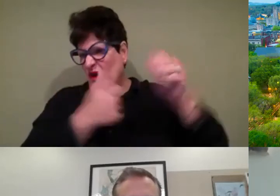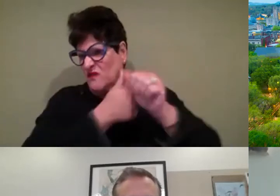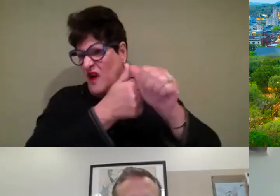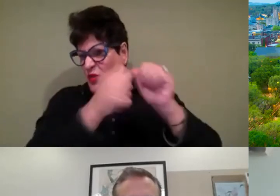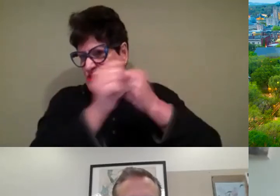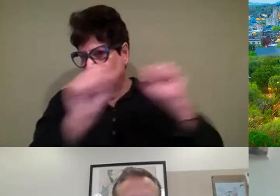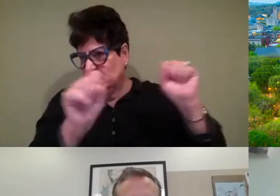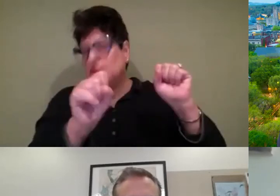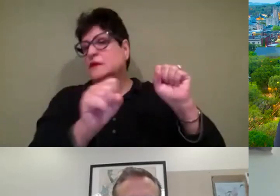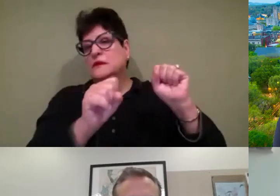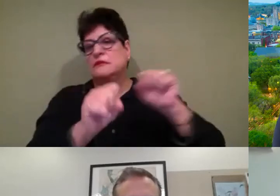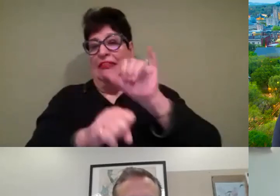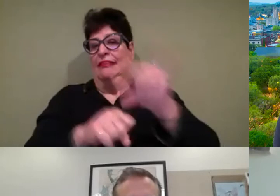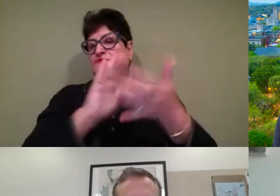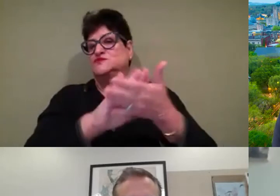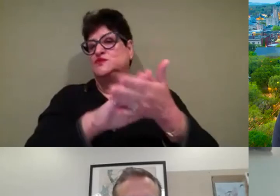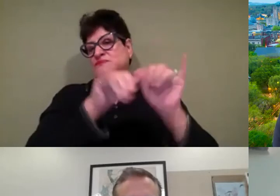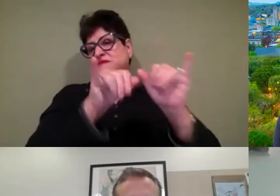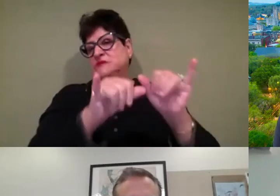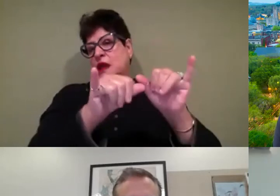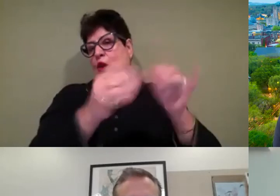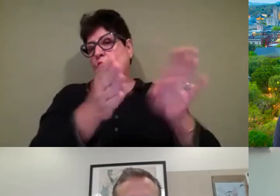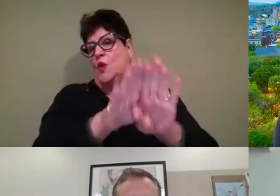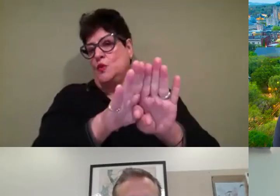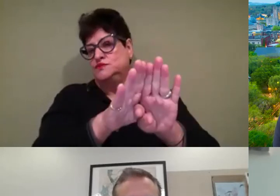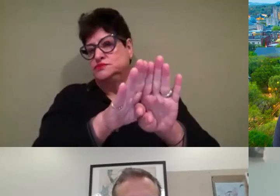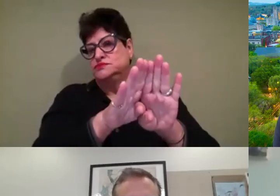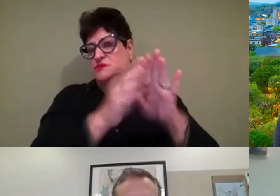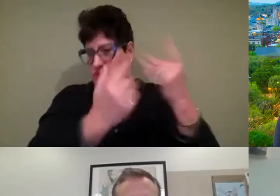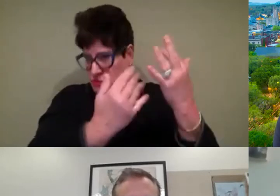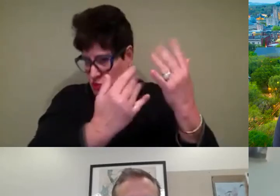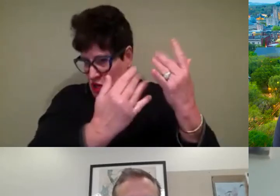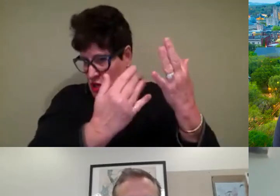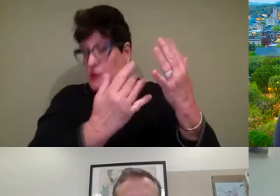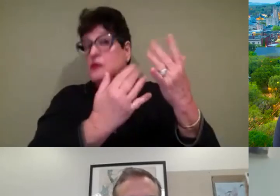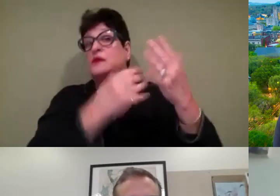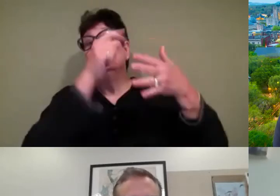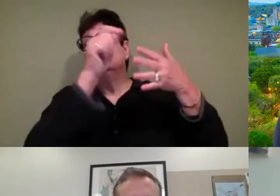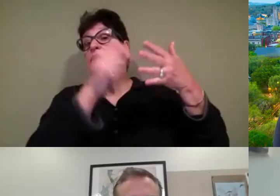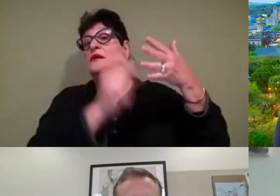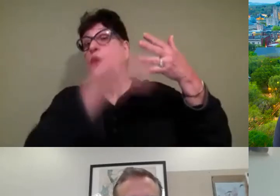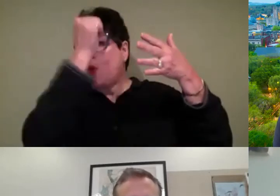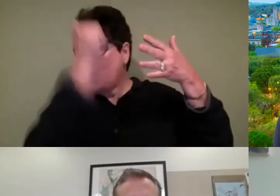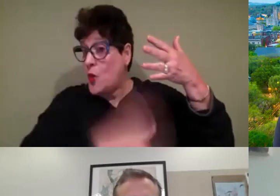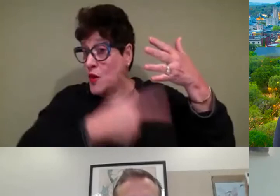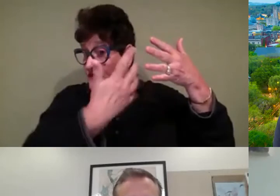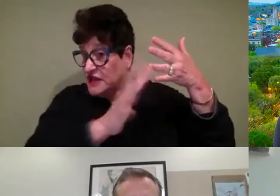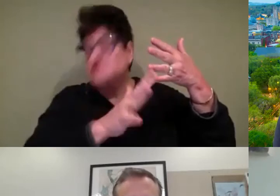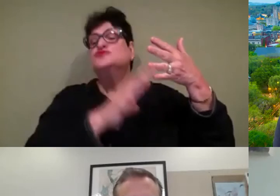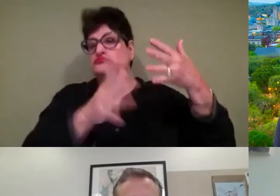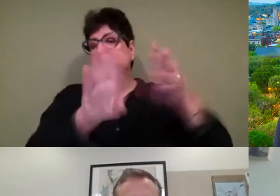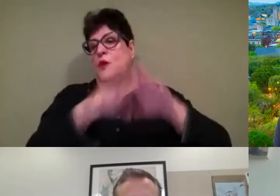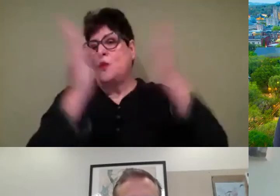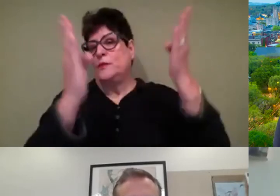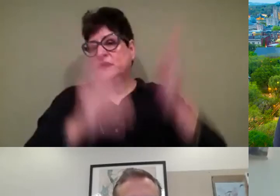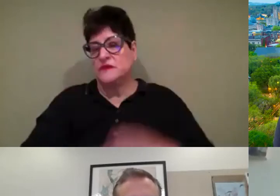that particular school would not open as they continue to finalize the safety measures. Okay. And those learning hubs will stay open